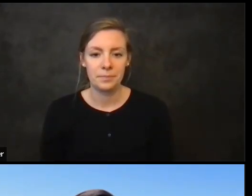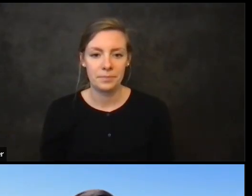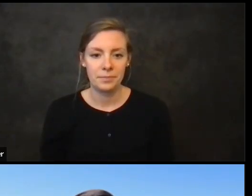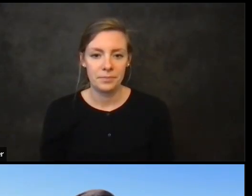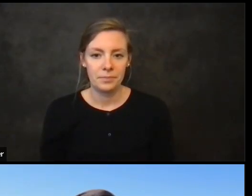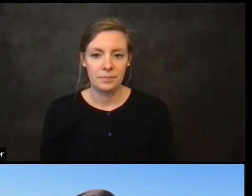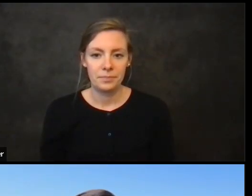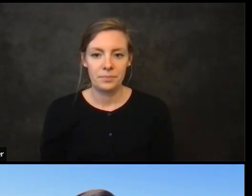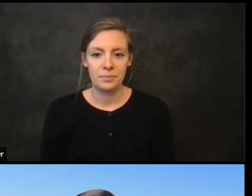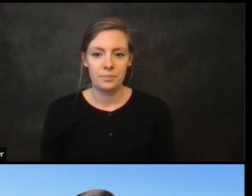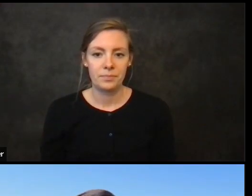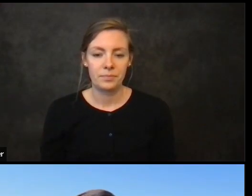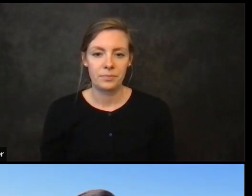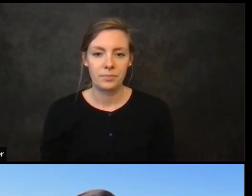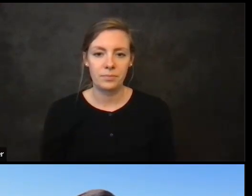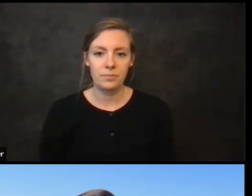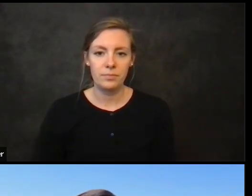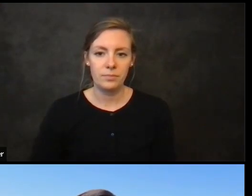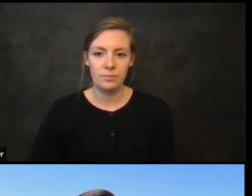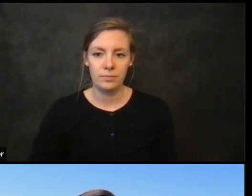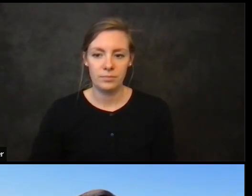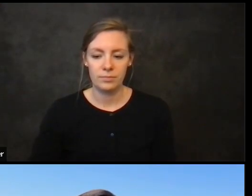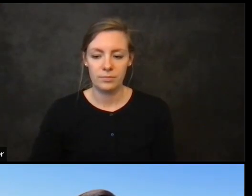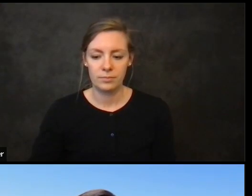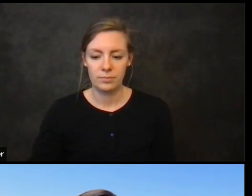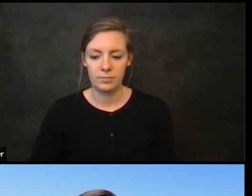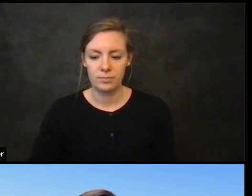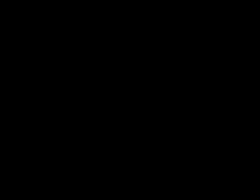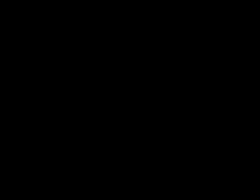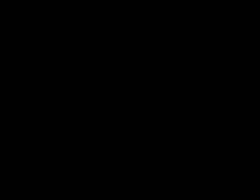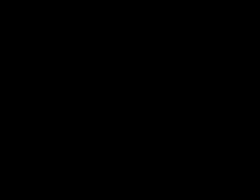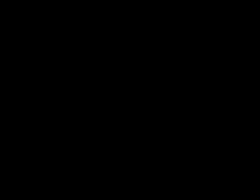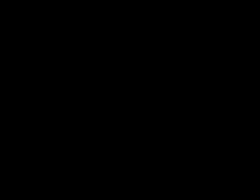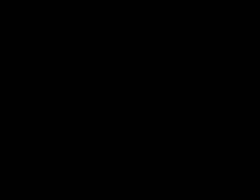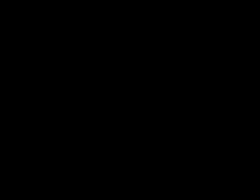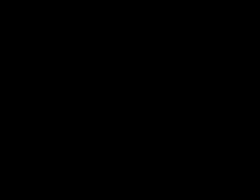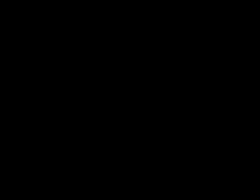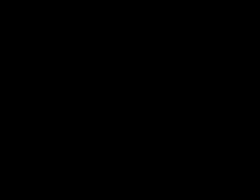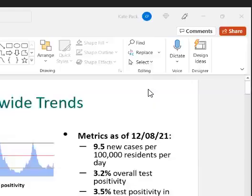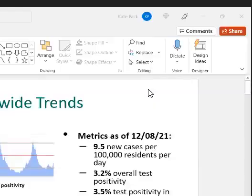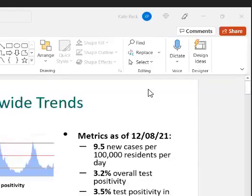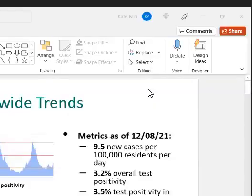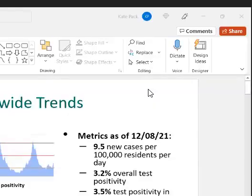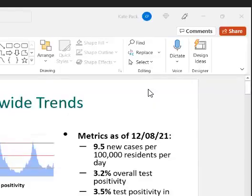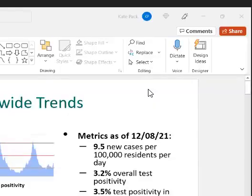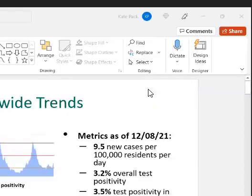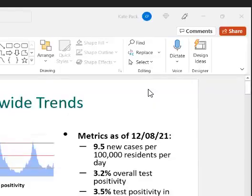Thank you, Dr. Mace. I'll pull up some slides.